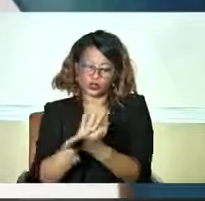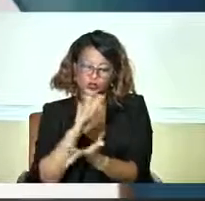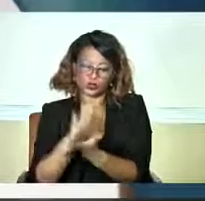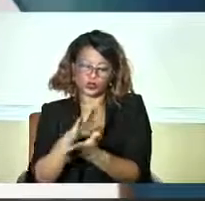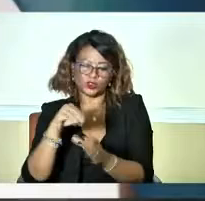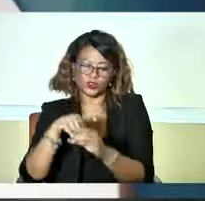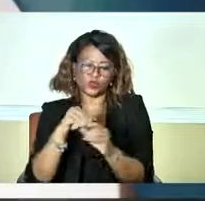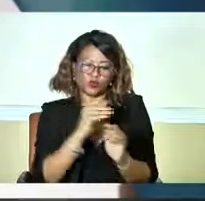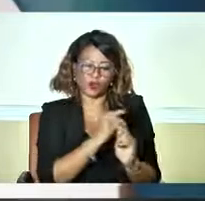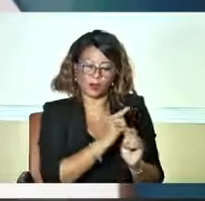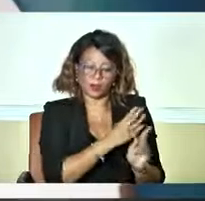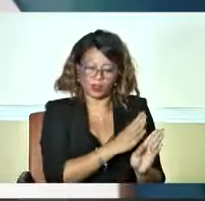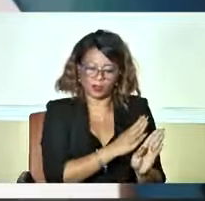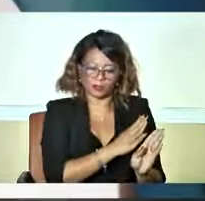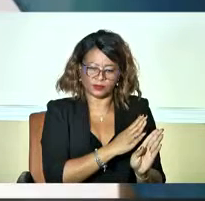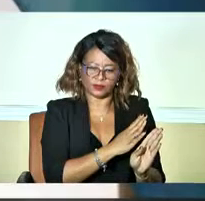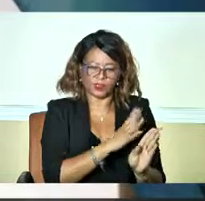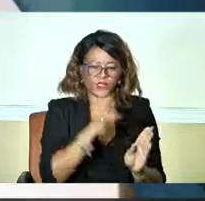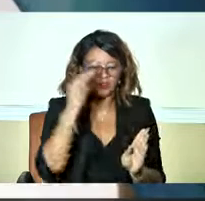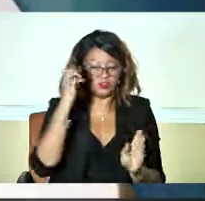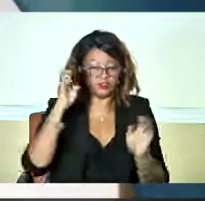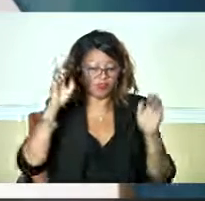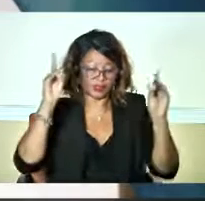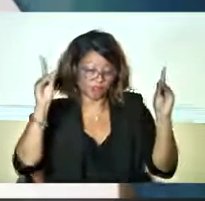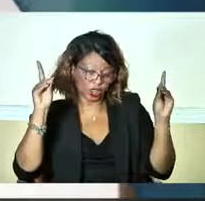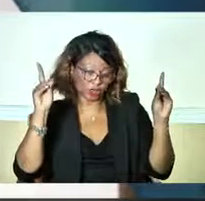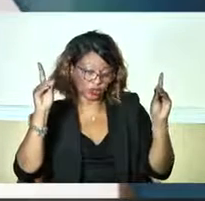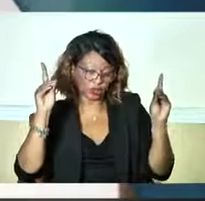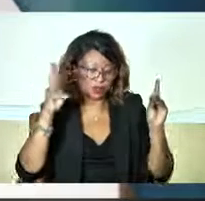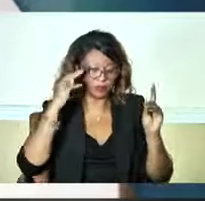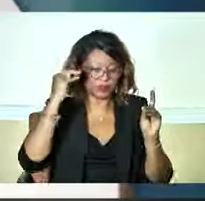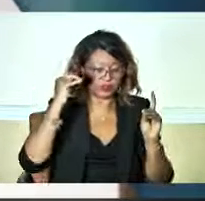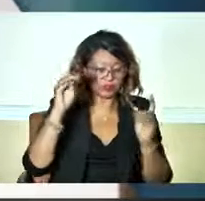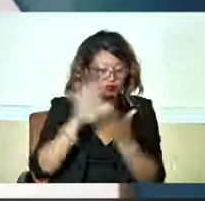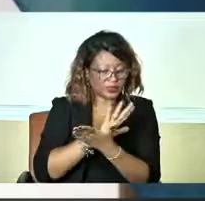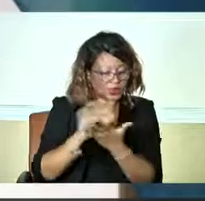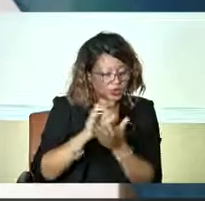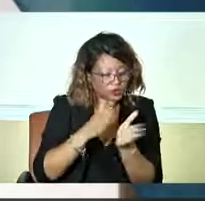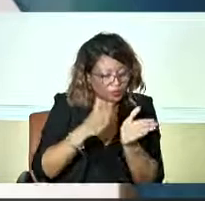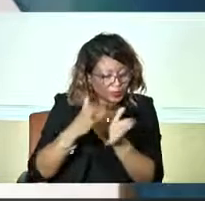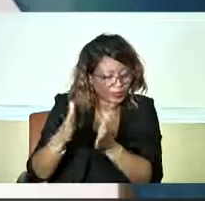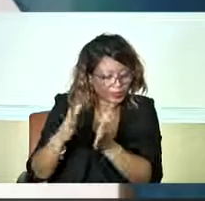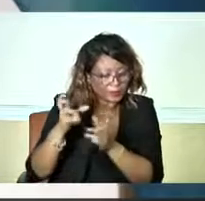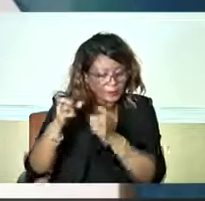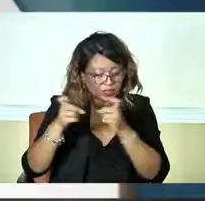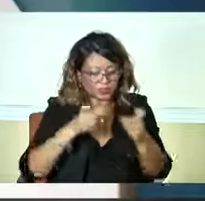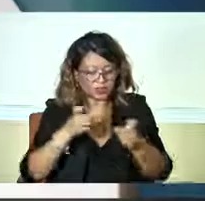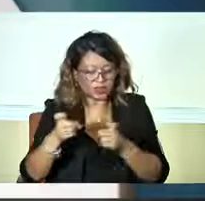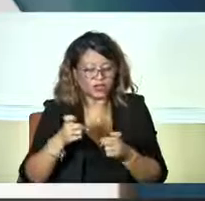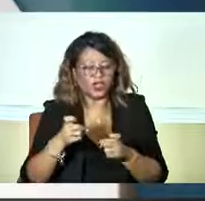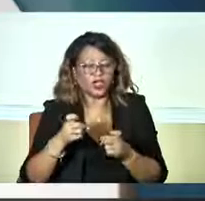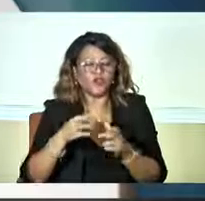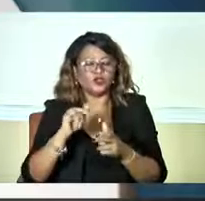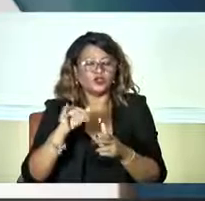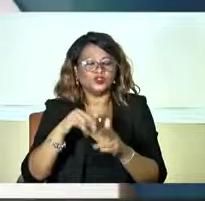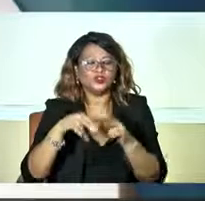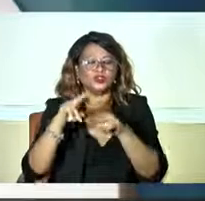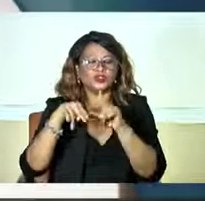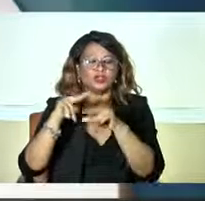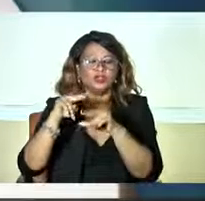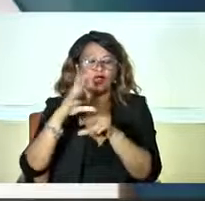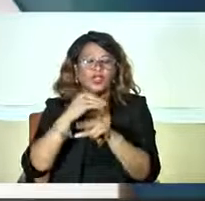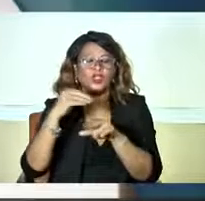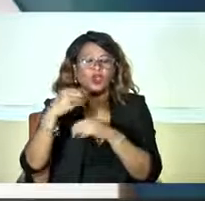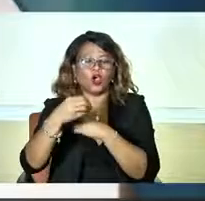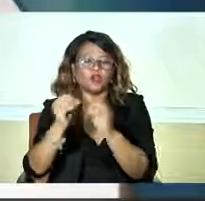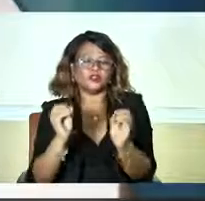in Grand Bahama. The Ministry of Education, the Ministry of Disaster Preparedness, Management, and Reconstruction, as well as the